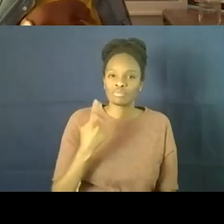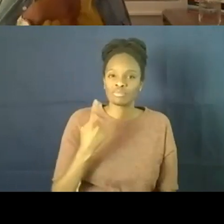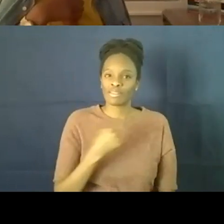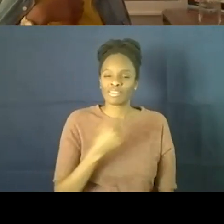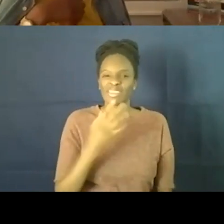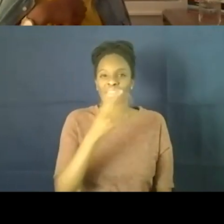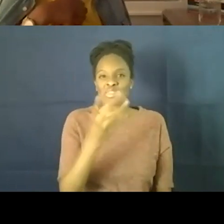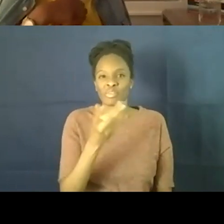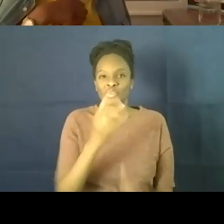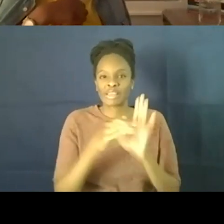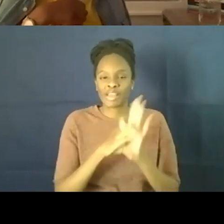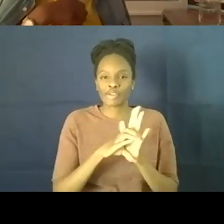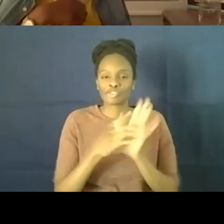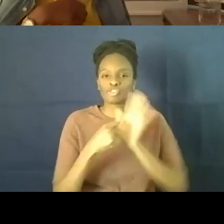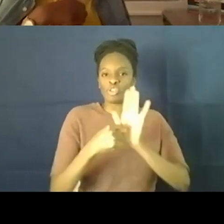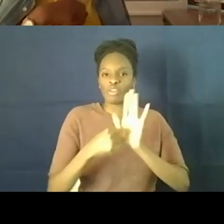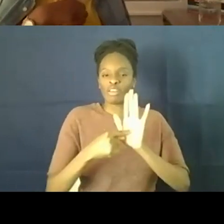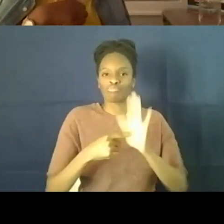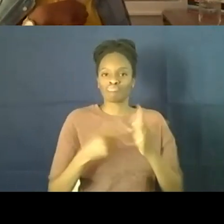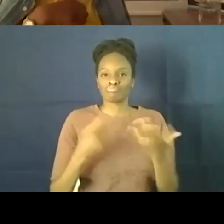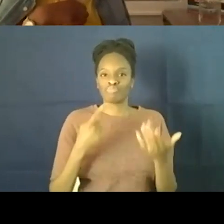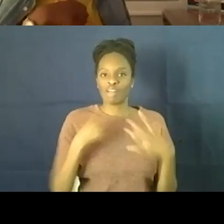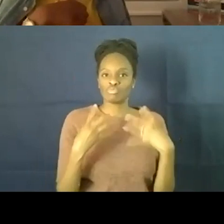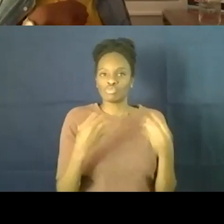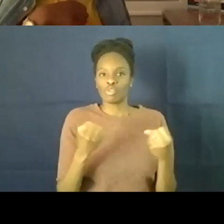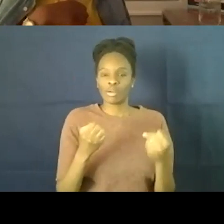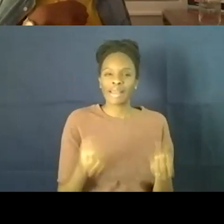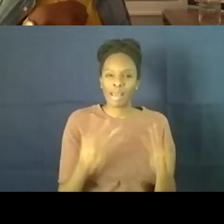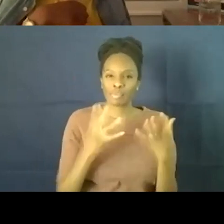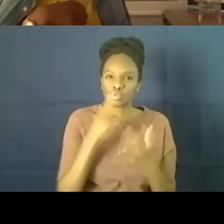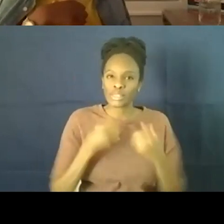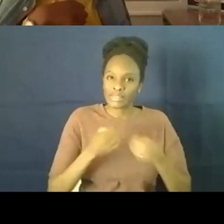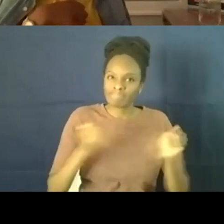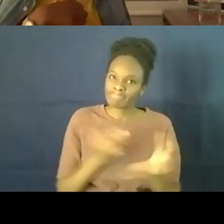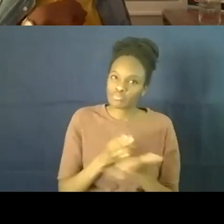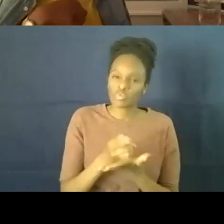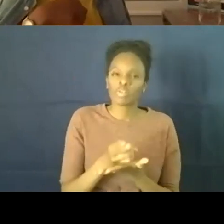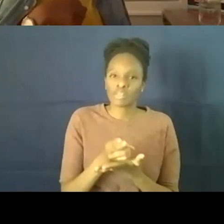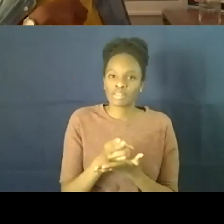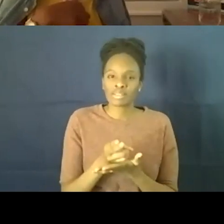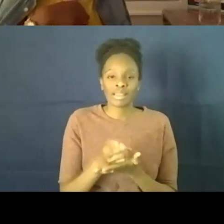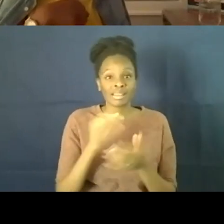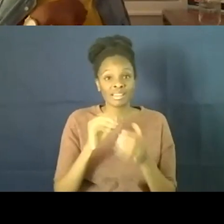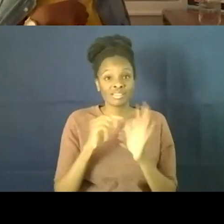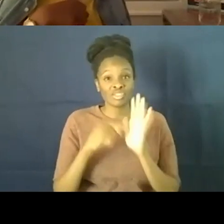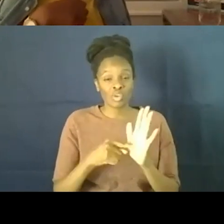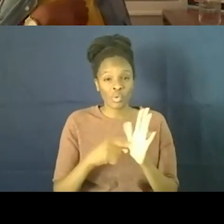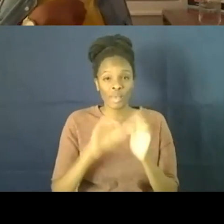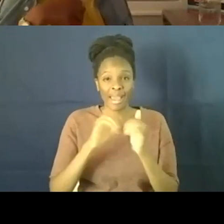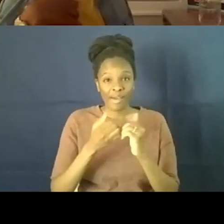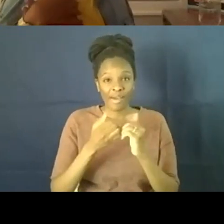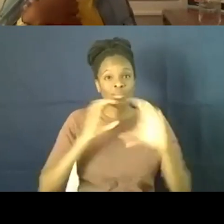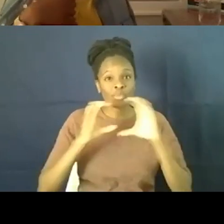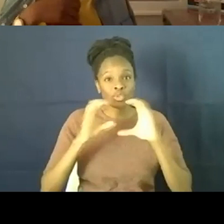really brilliant way to show how our communication can be faulty with the people that we love. So that's what I took away from that, instead I